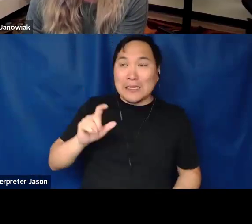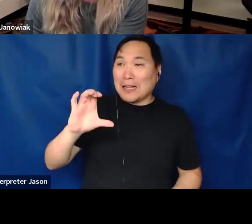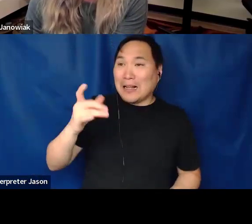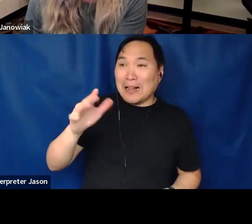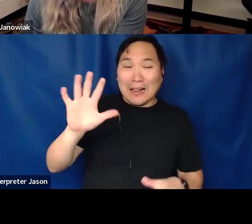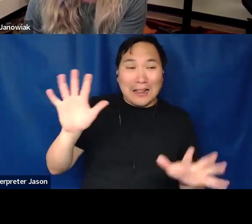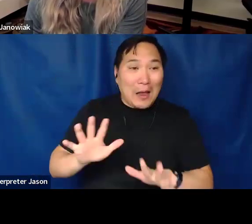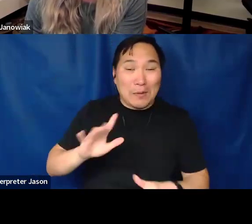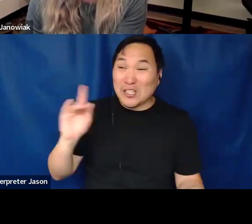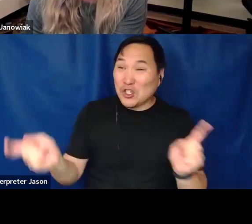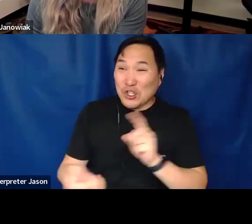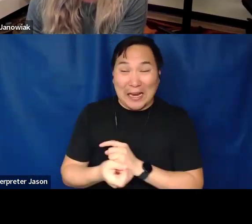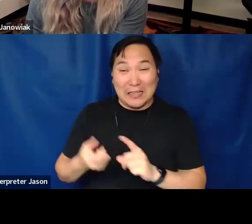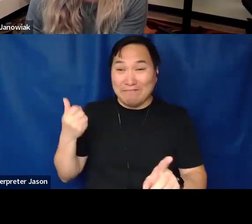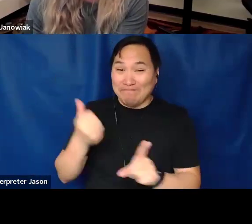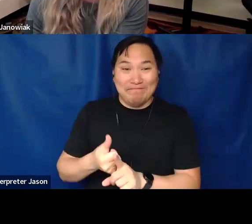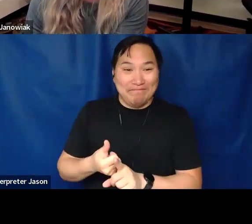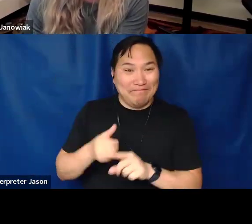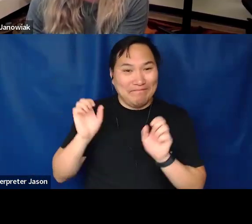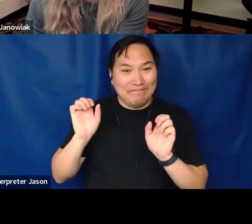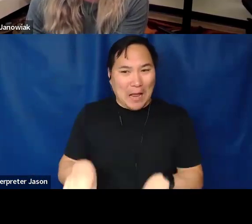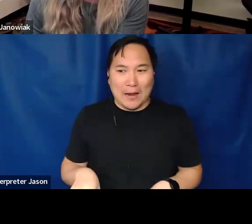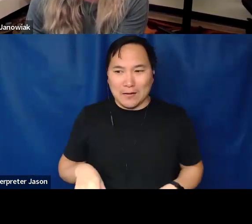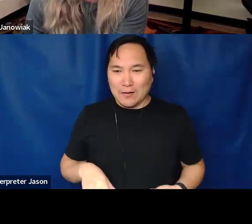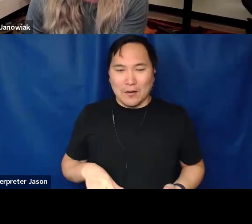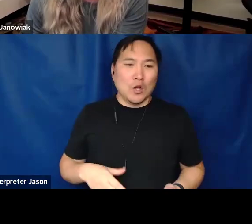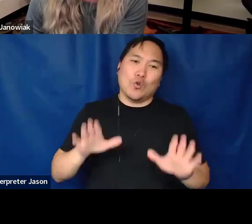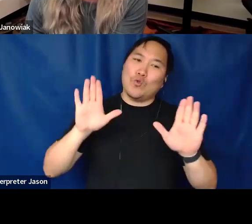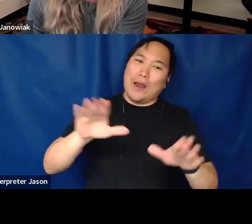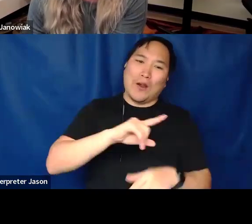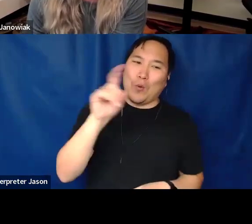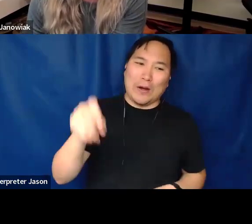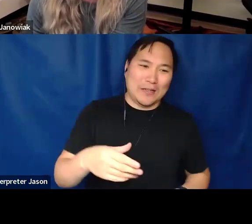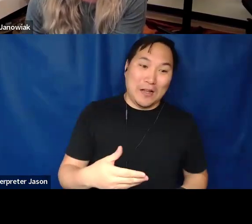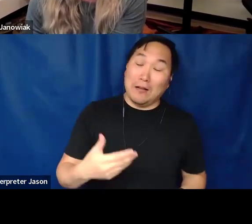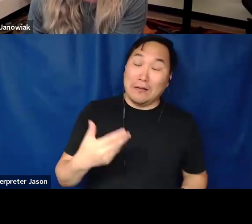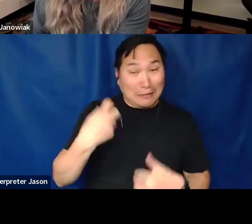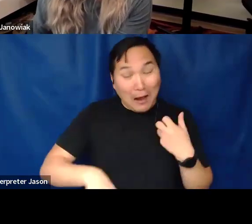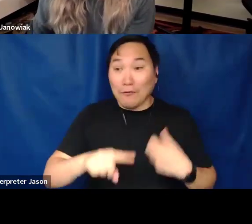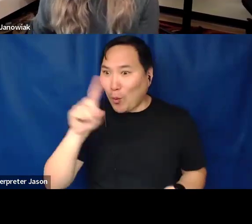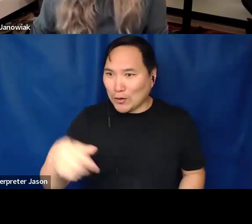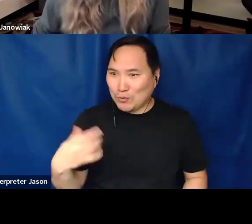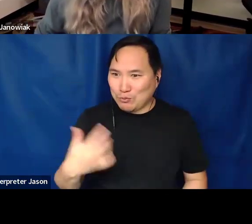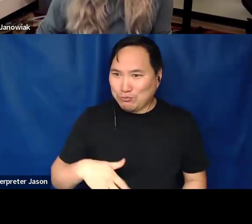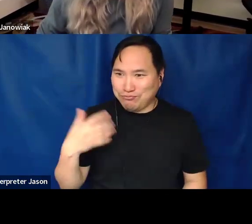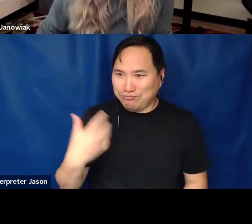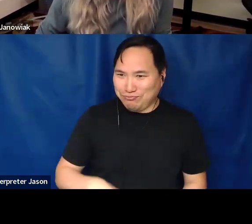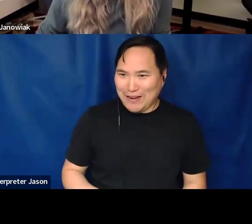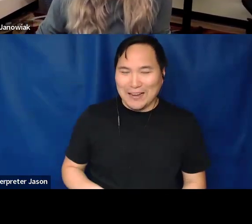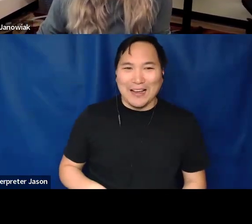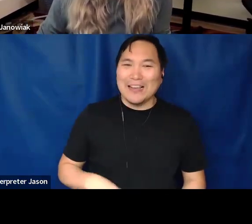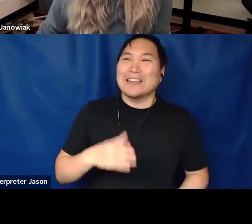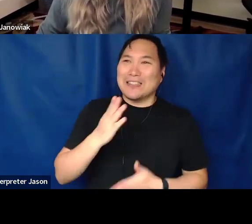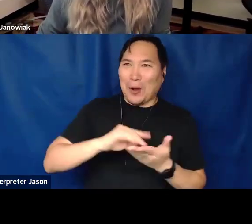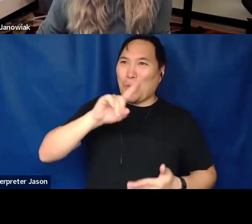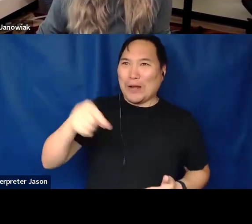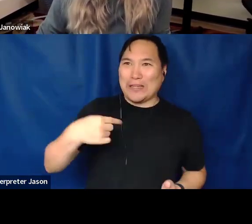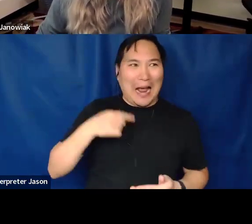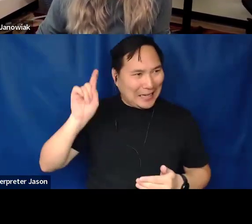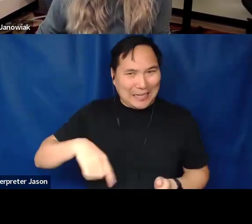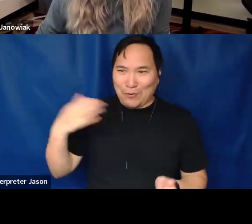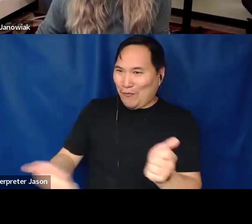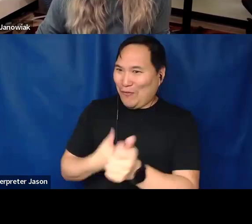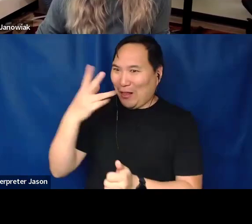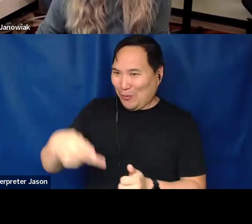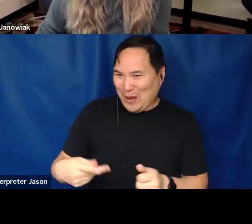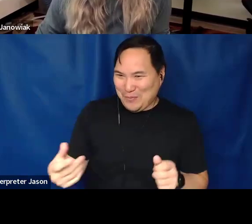with. These are great questions, Maria, really tough ones too. The kind of questions that I need follow up with whoever's asking.